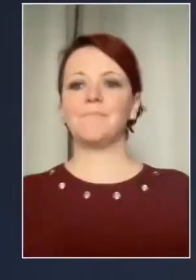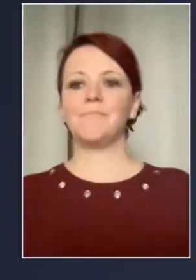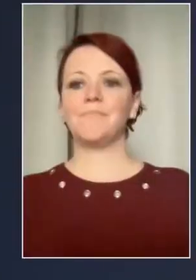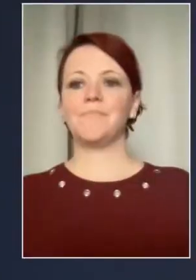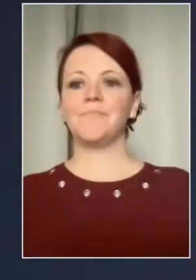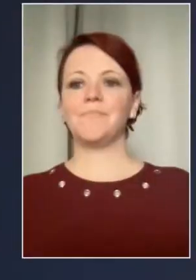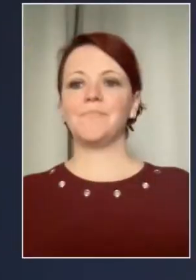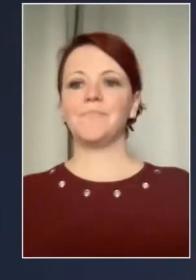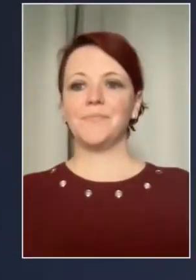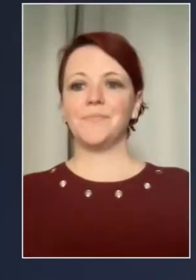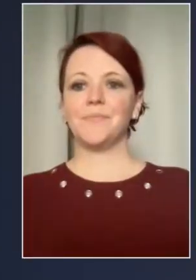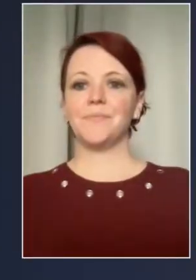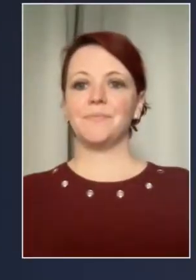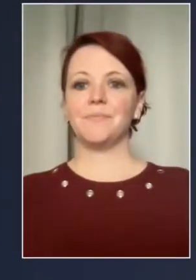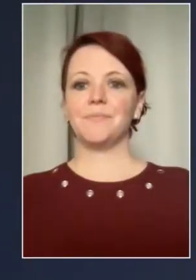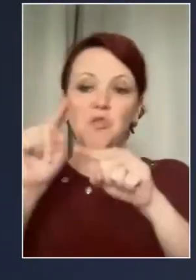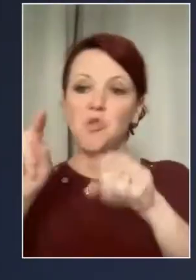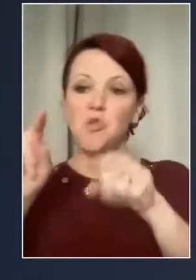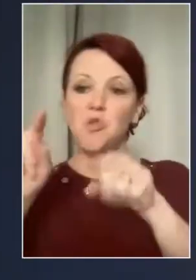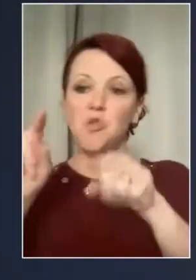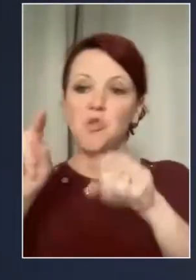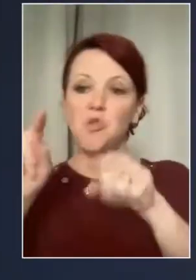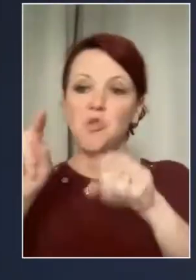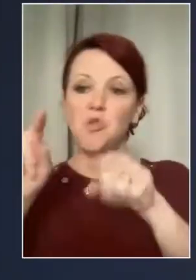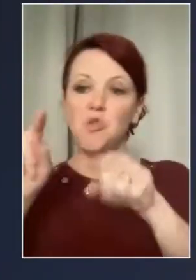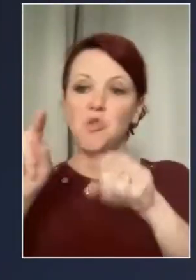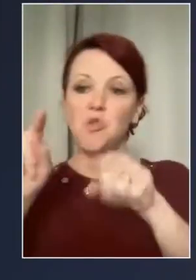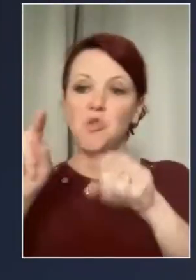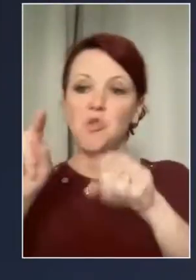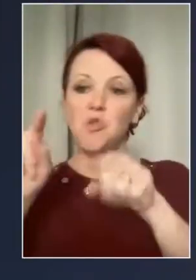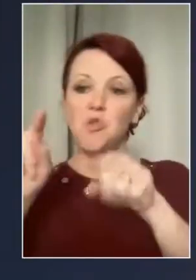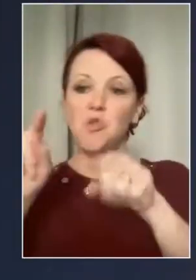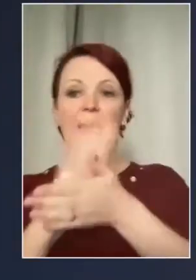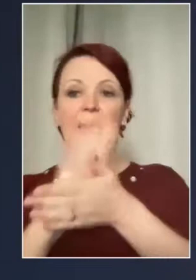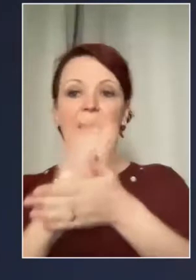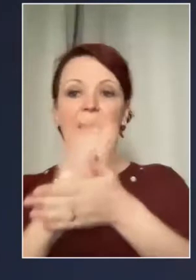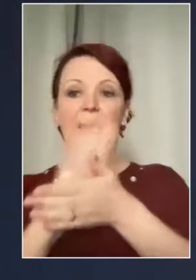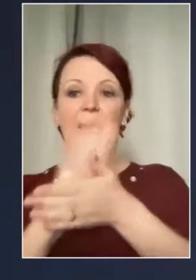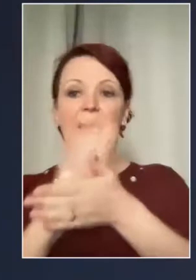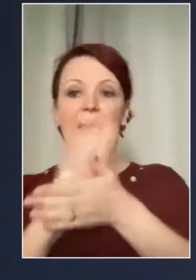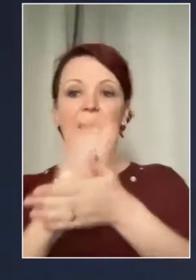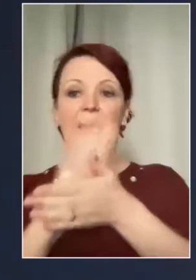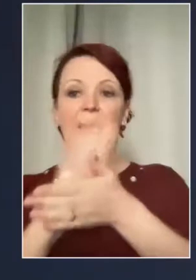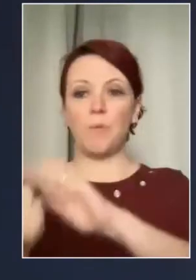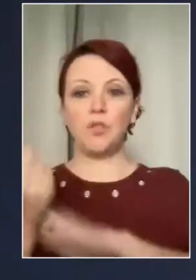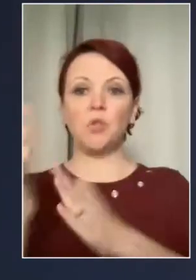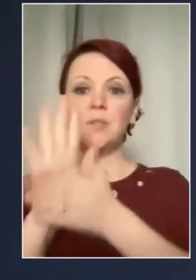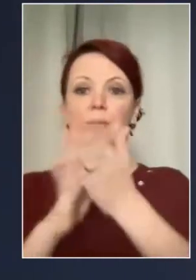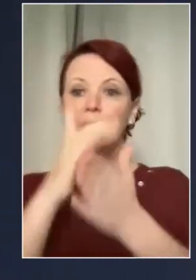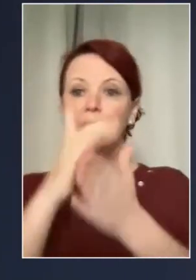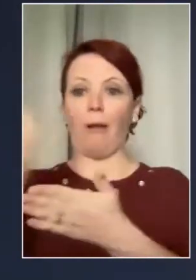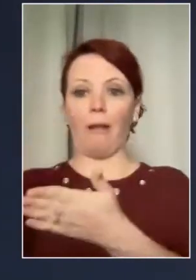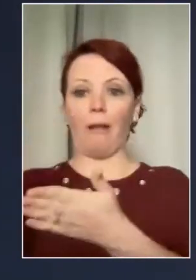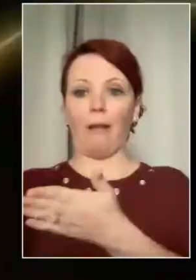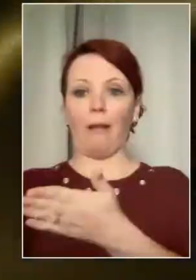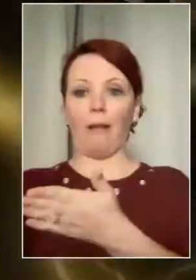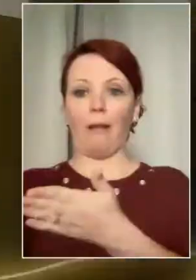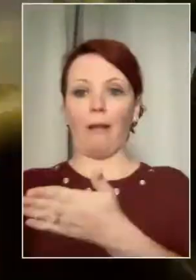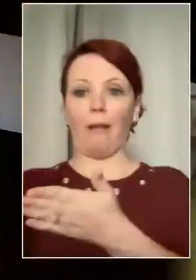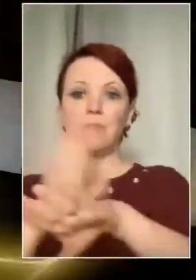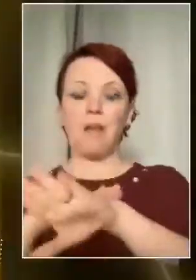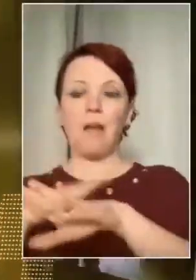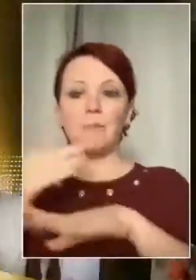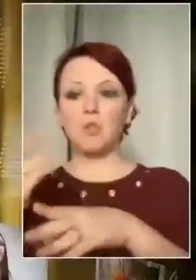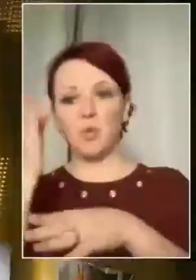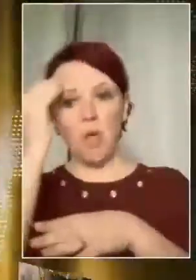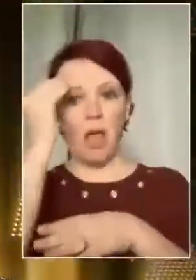If you are an apprentice, it's, put it simply, it gives you that opportunity to earn while you learn. And from an employer's point of view, you get somebody to come